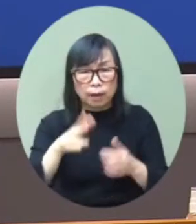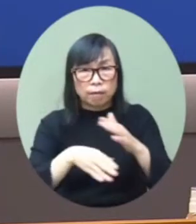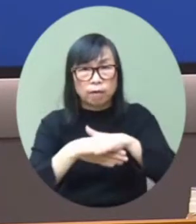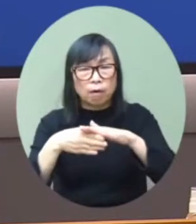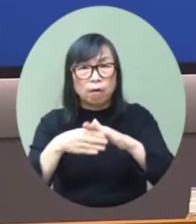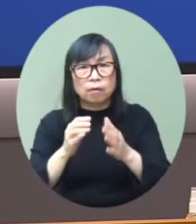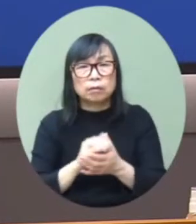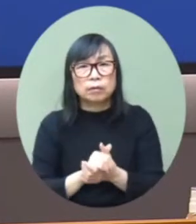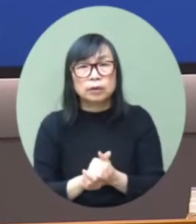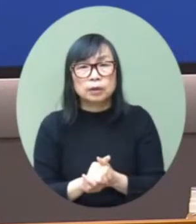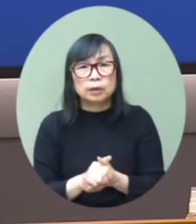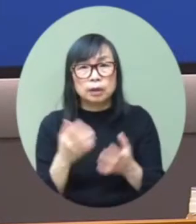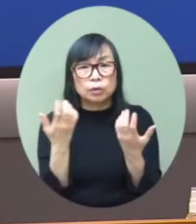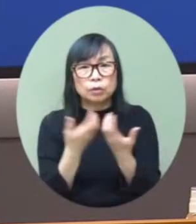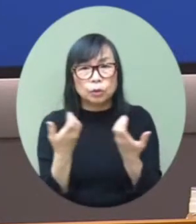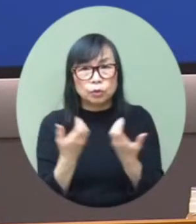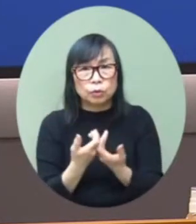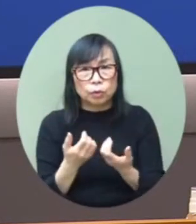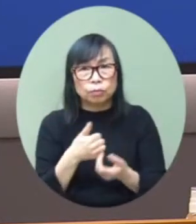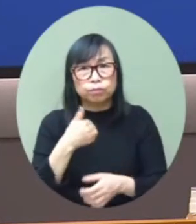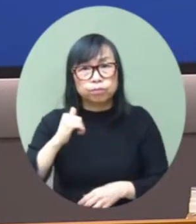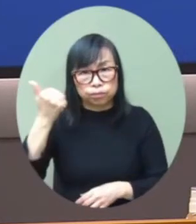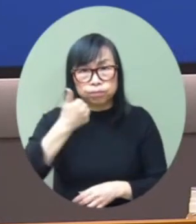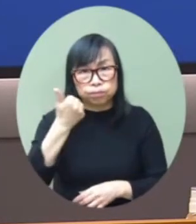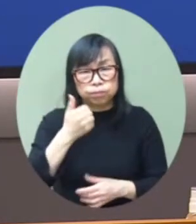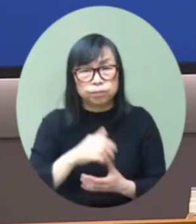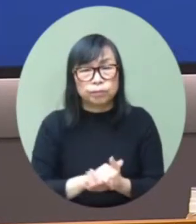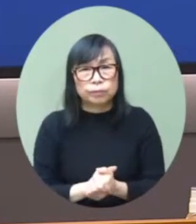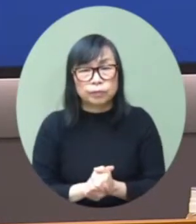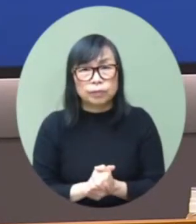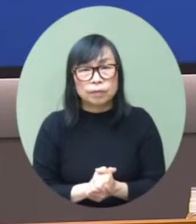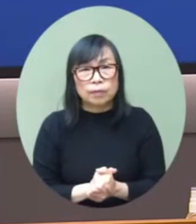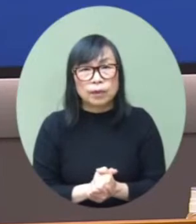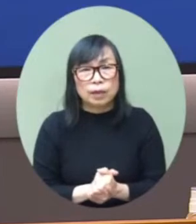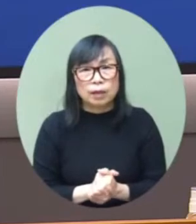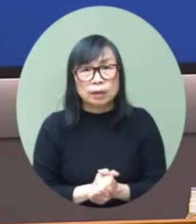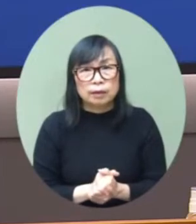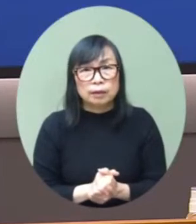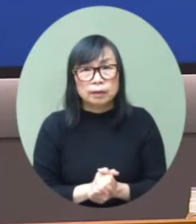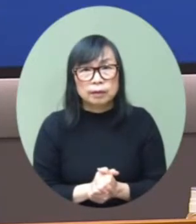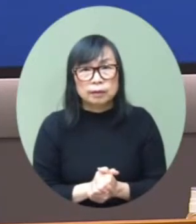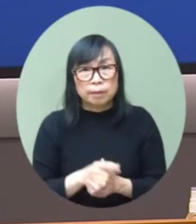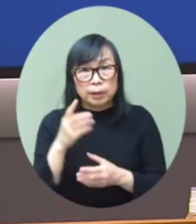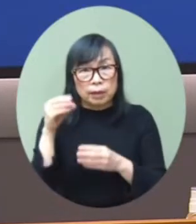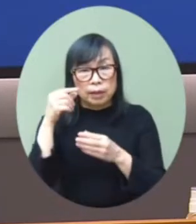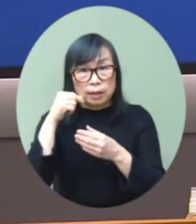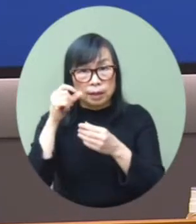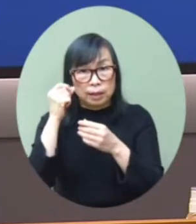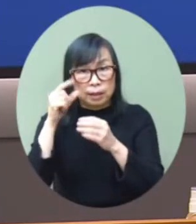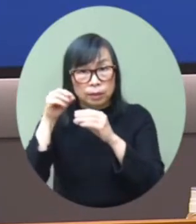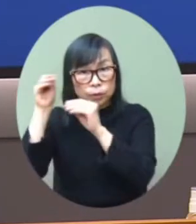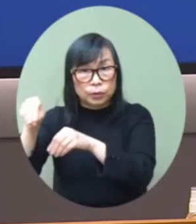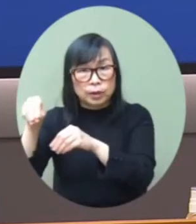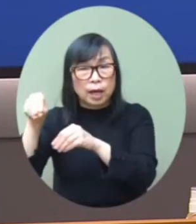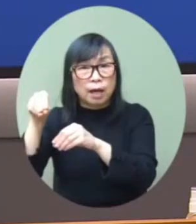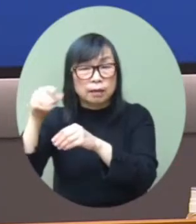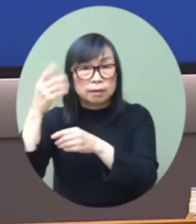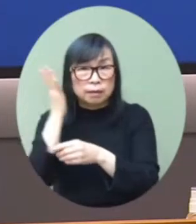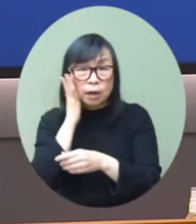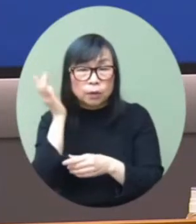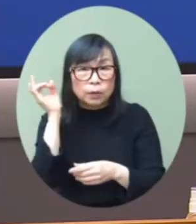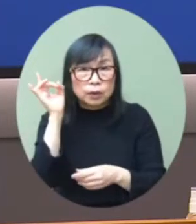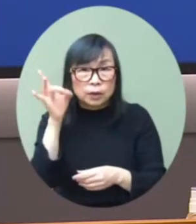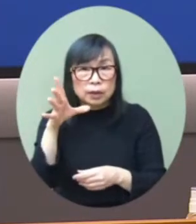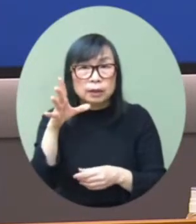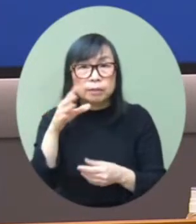workers. That will be 1,600 rooms. This is a very high number, especially